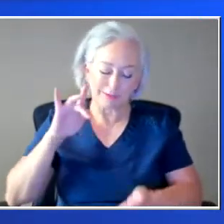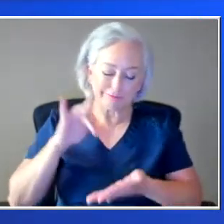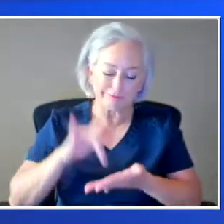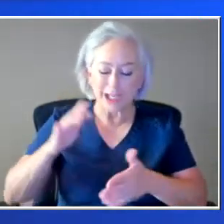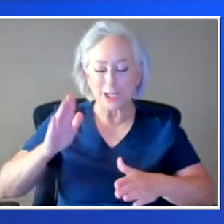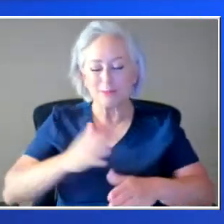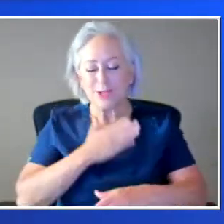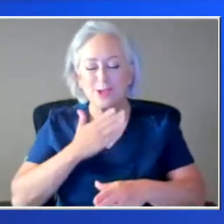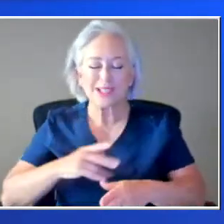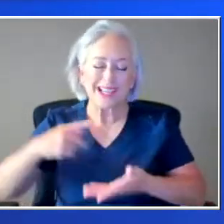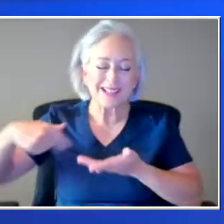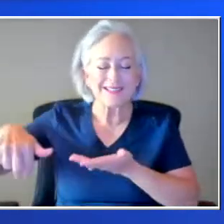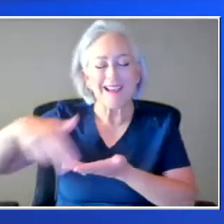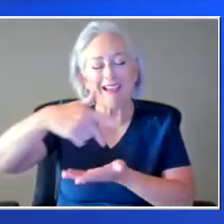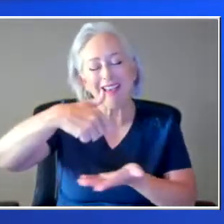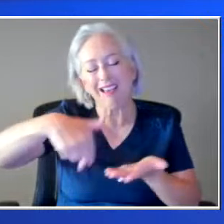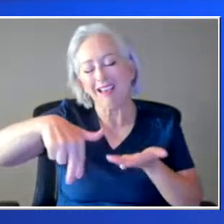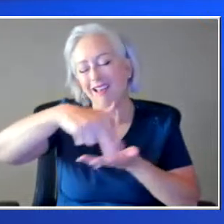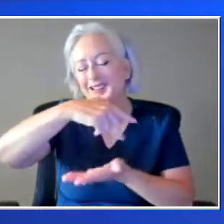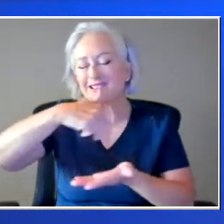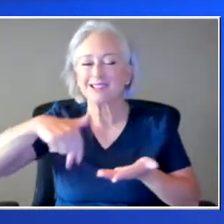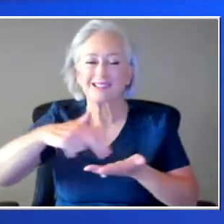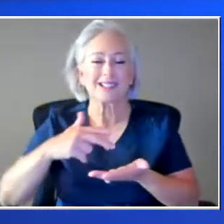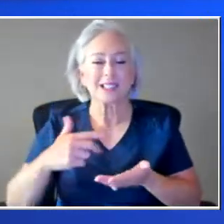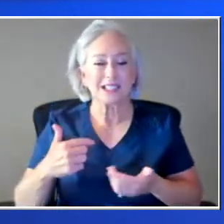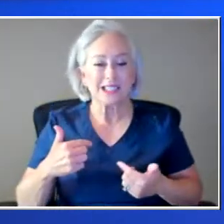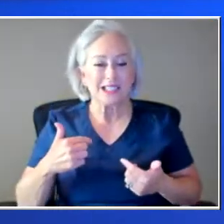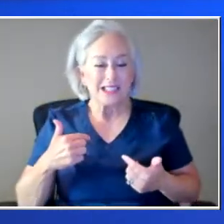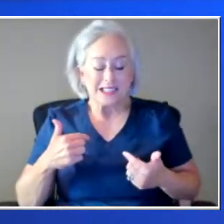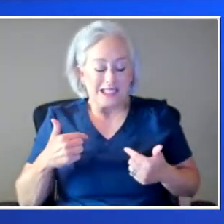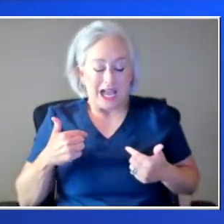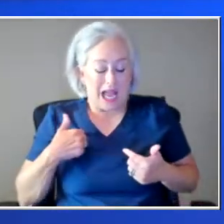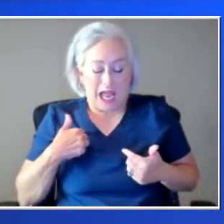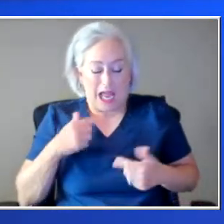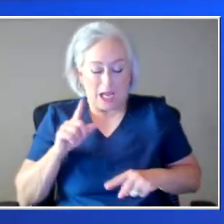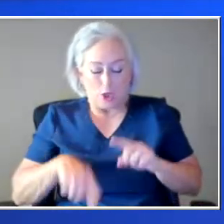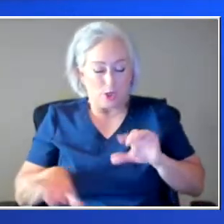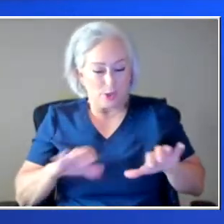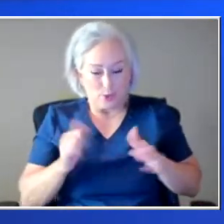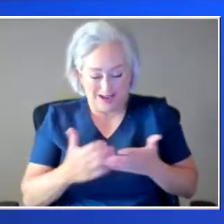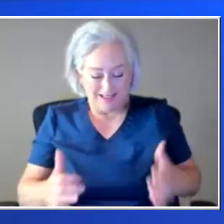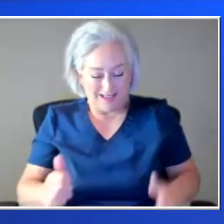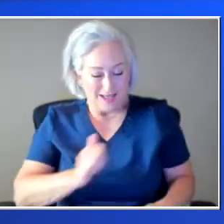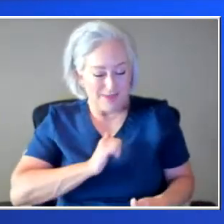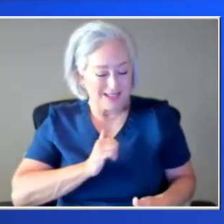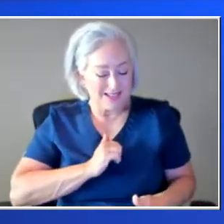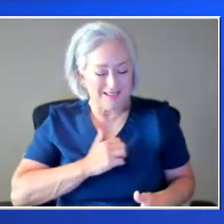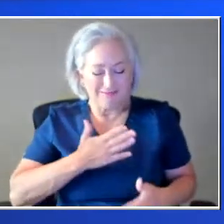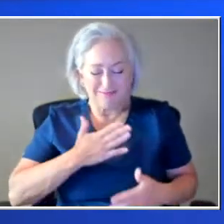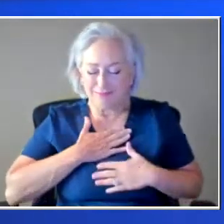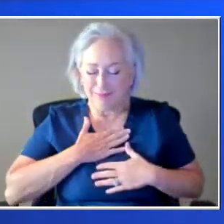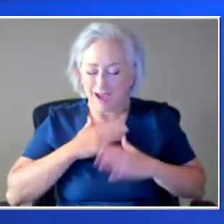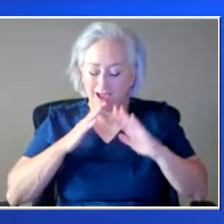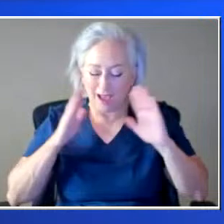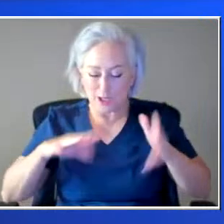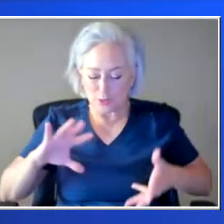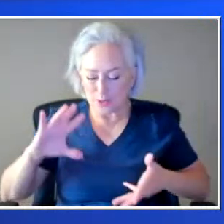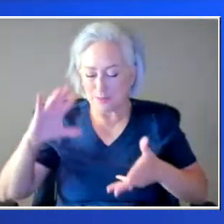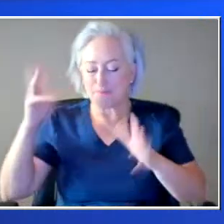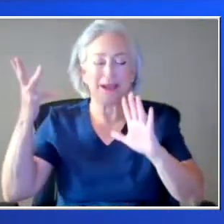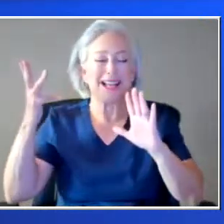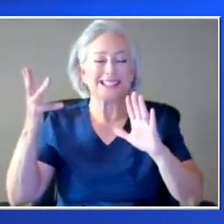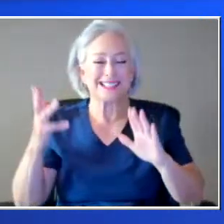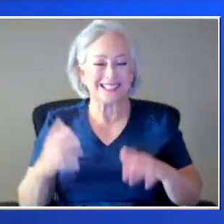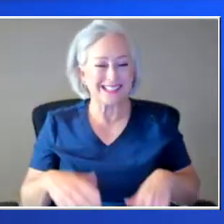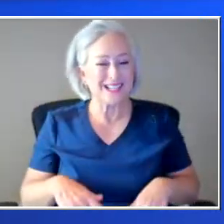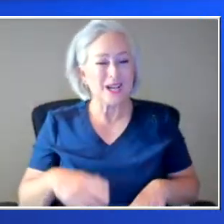because I couldn't do anything for myself. And one day she was trying to give me a shower, and I just didn't